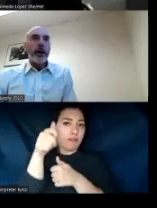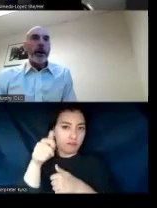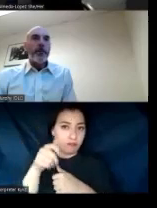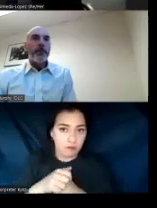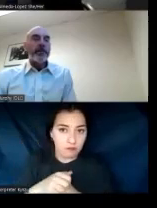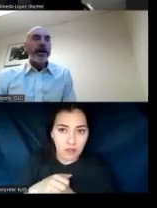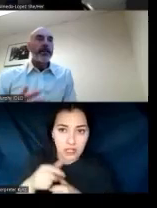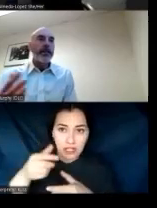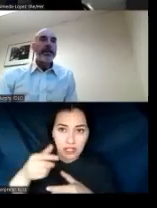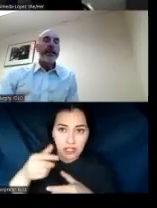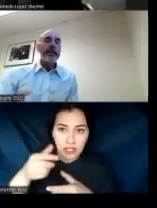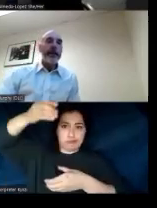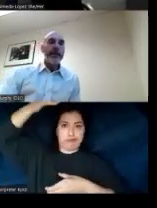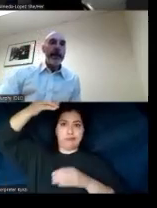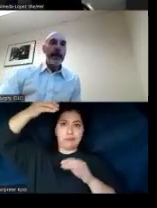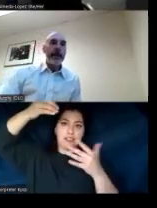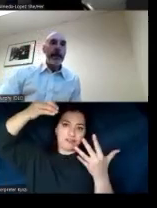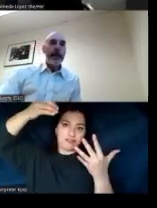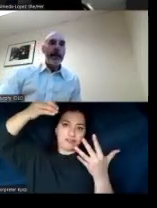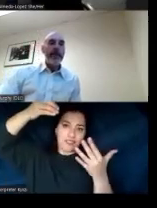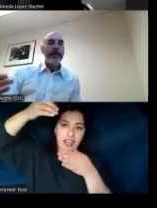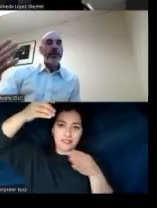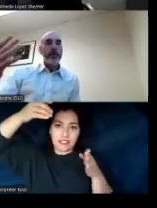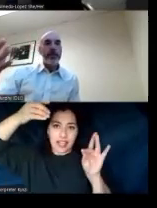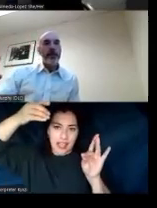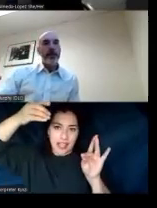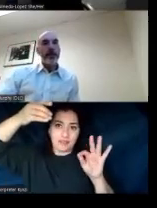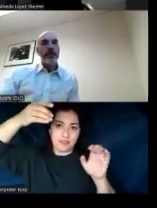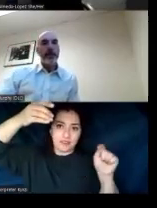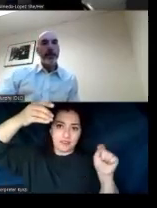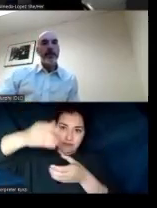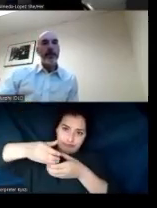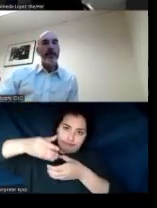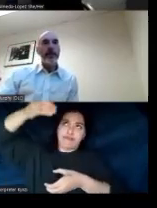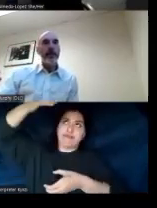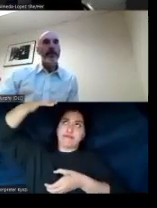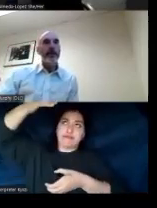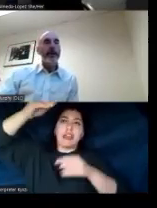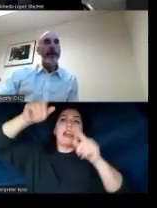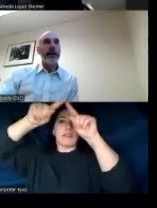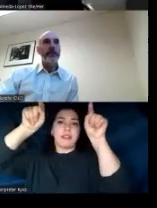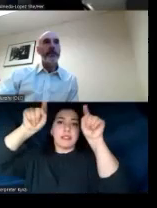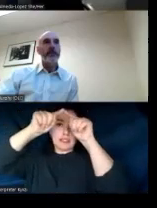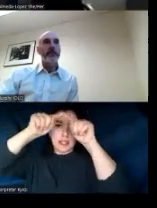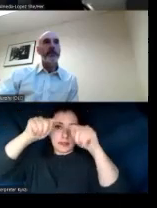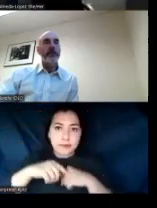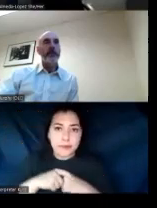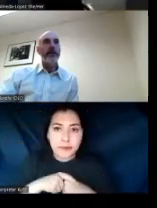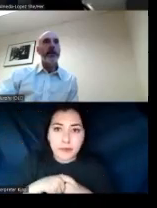So, and then the last thing that I'll say, and this is true, I think, especially if there's a